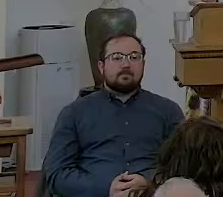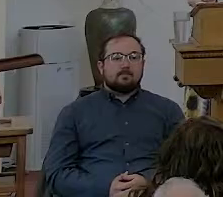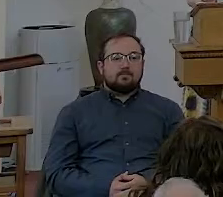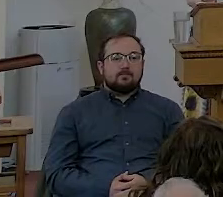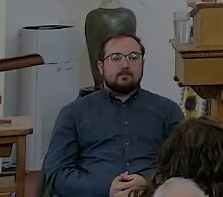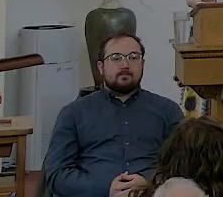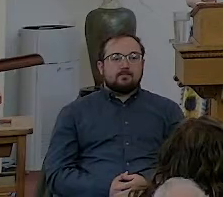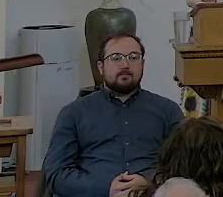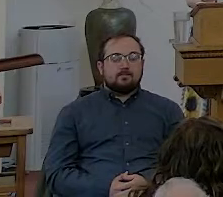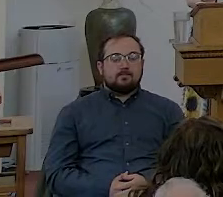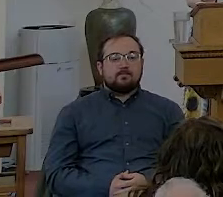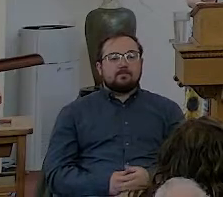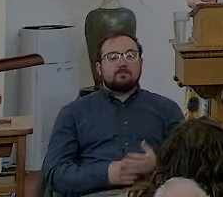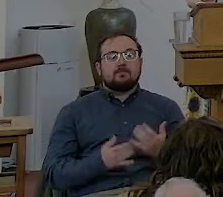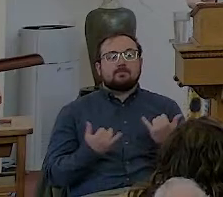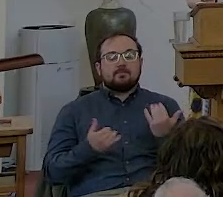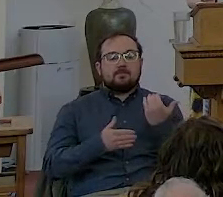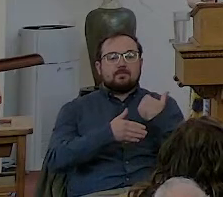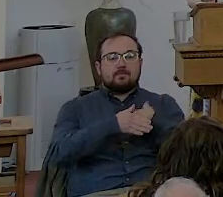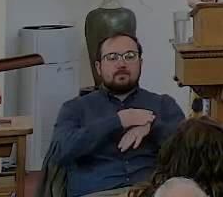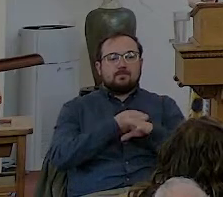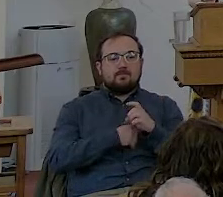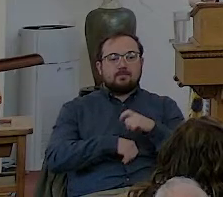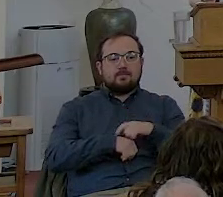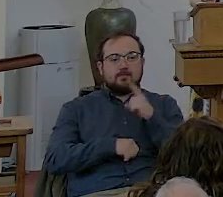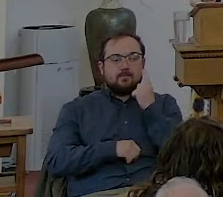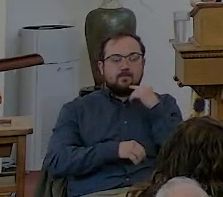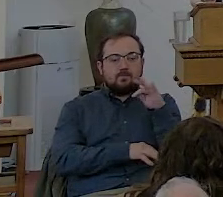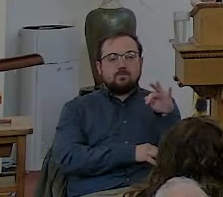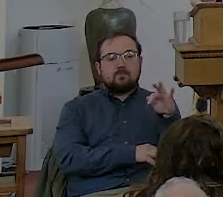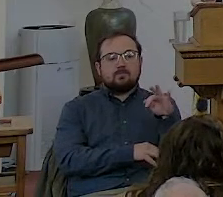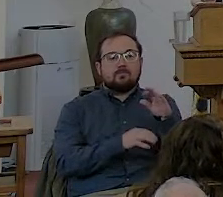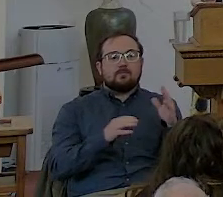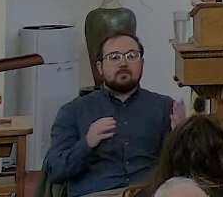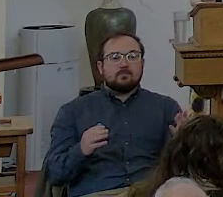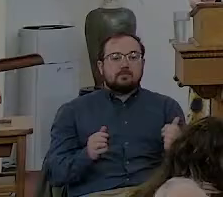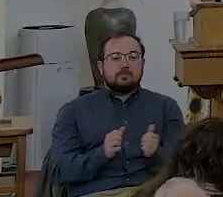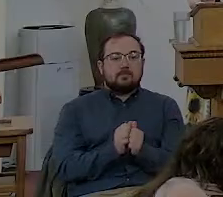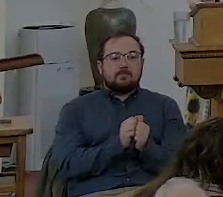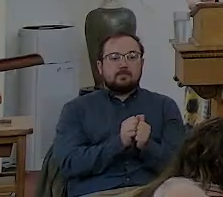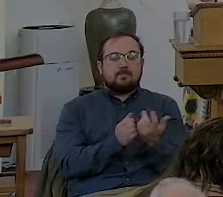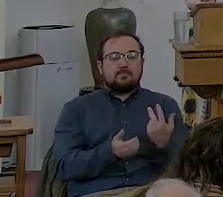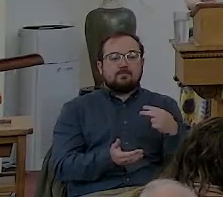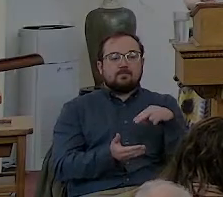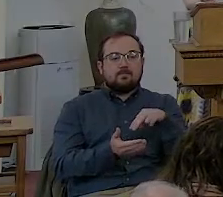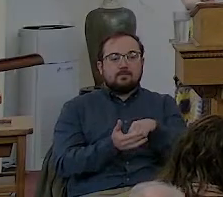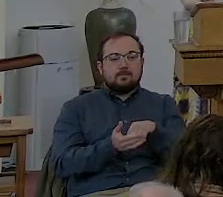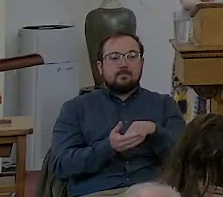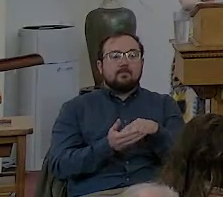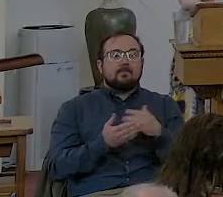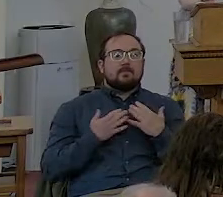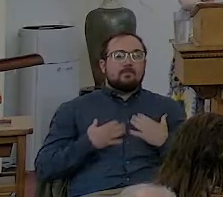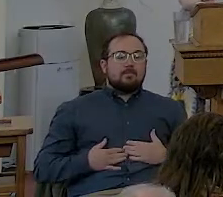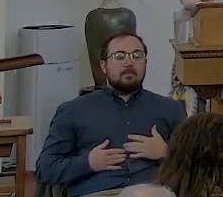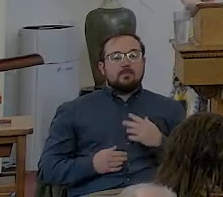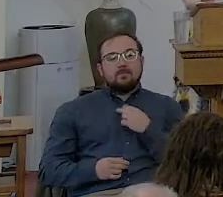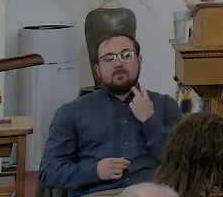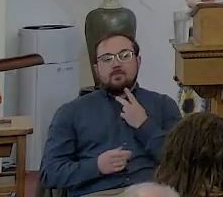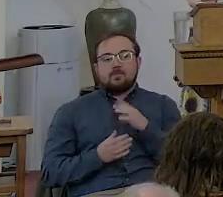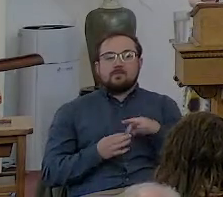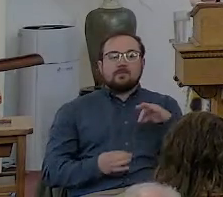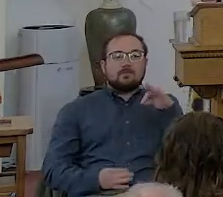Let us enter into a time of worship together. Please rise in body, voice, or spirit as we sing